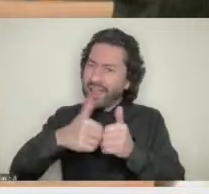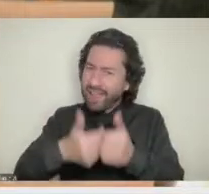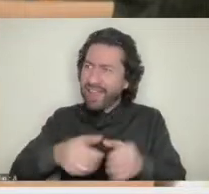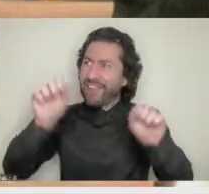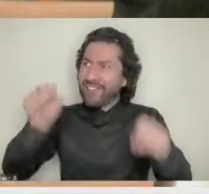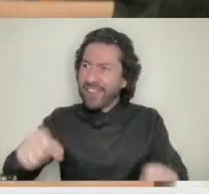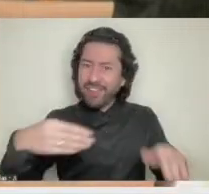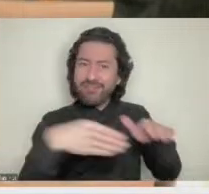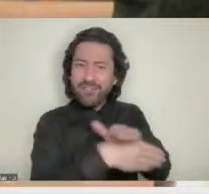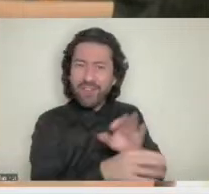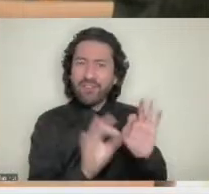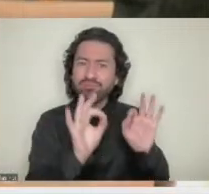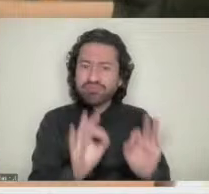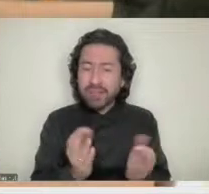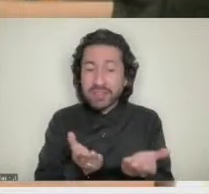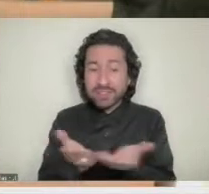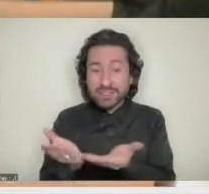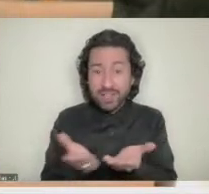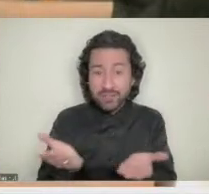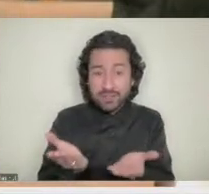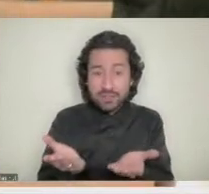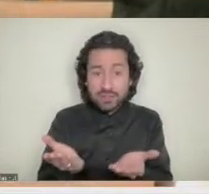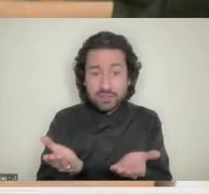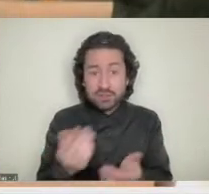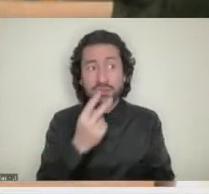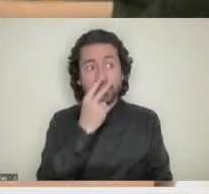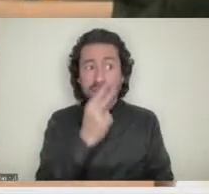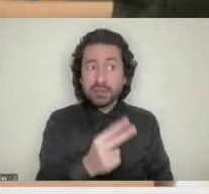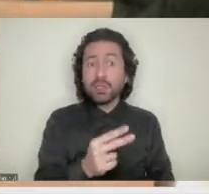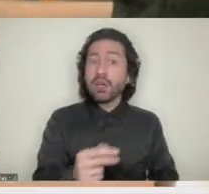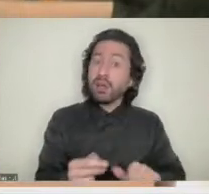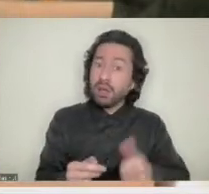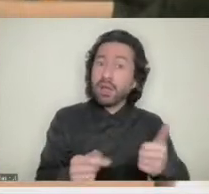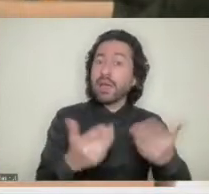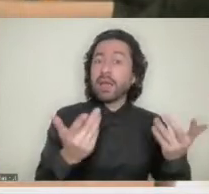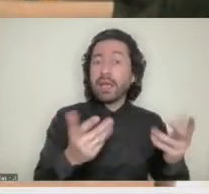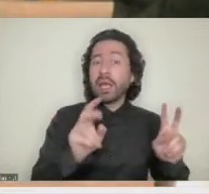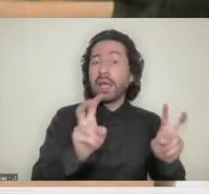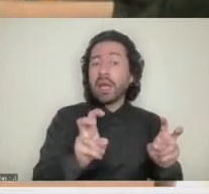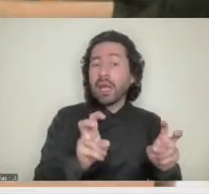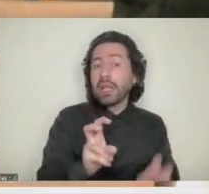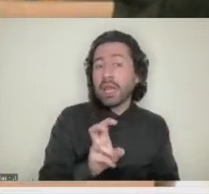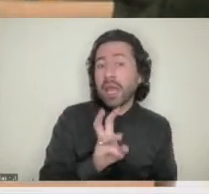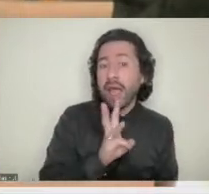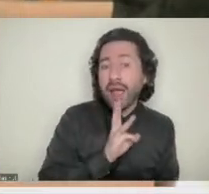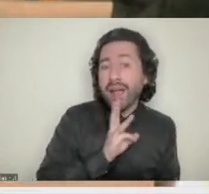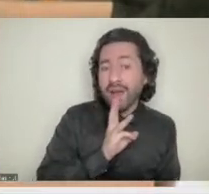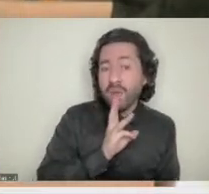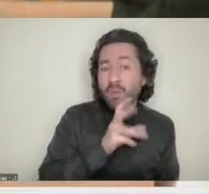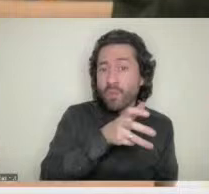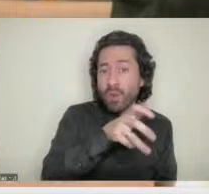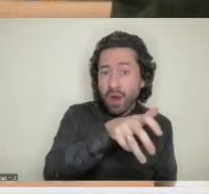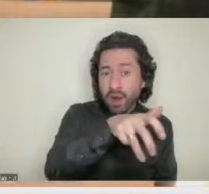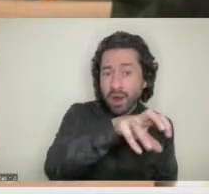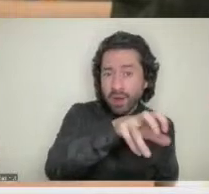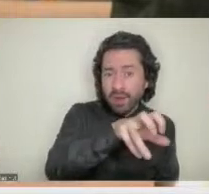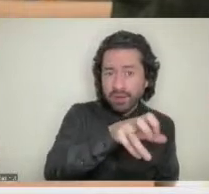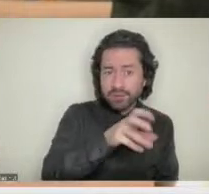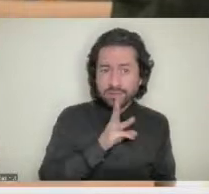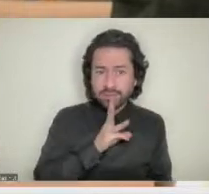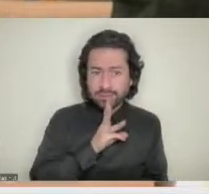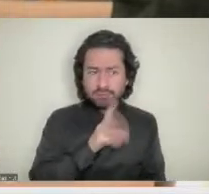to have appropriate services, adequate services, because there are no taxes associated with their property. And